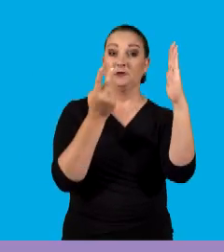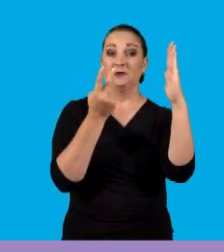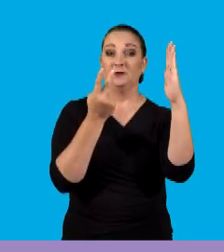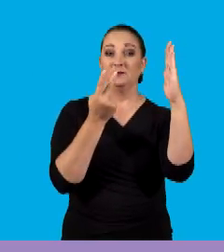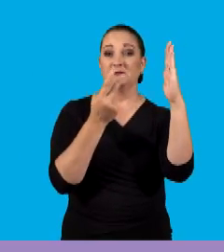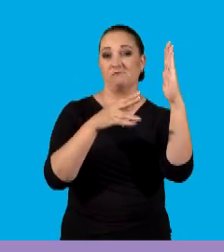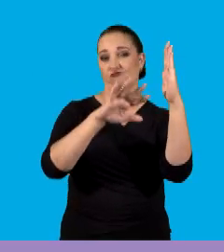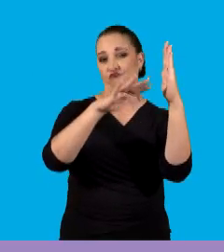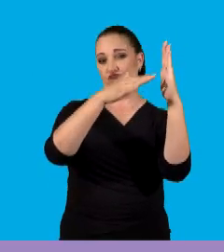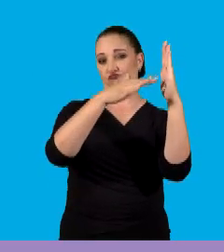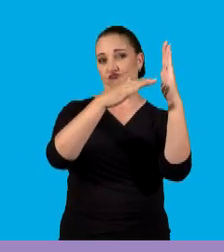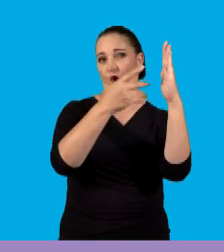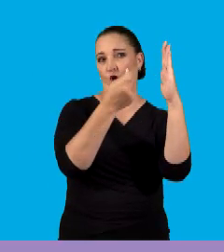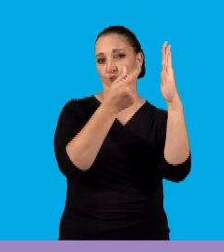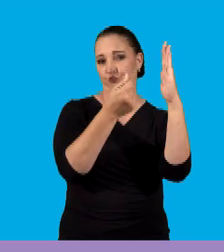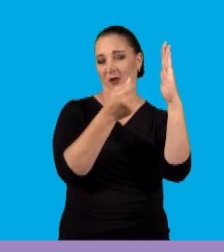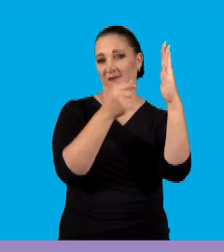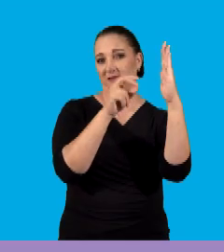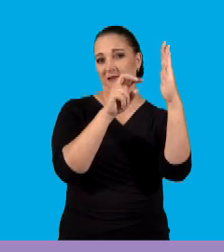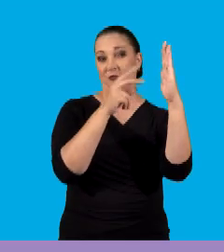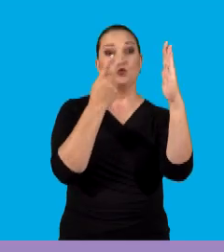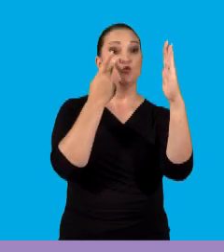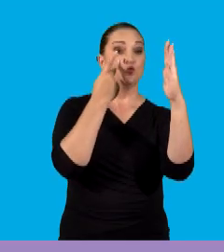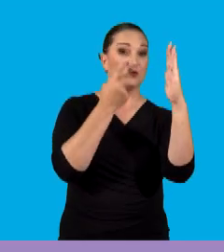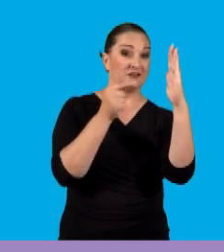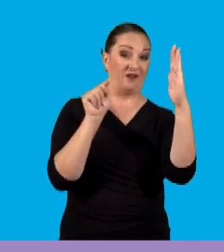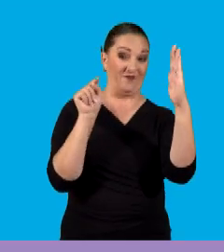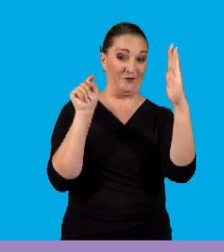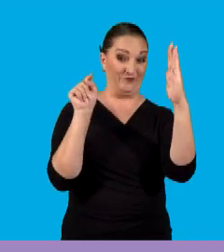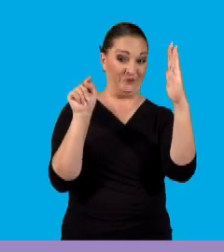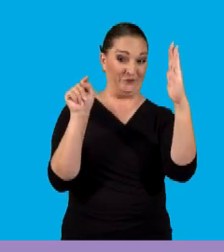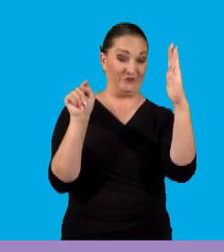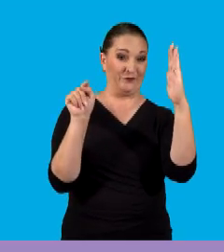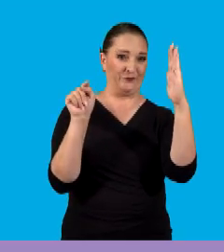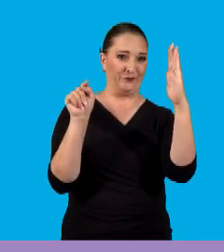to estimate the price of meat for that